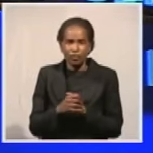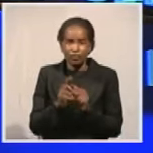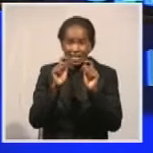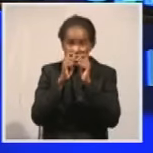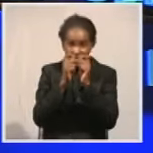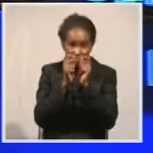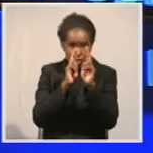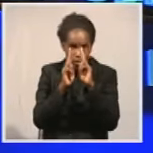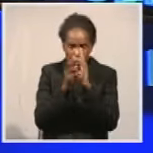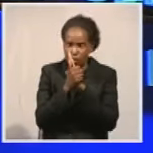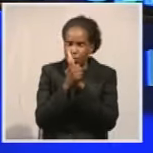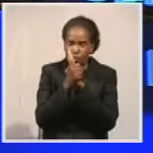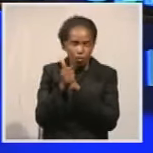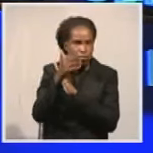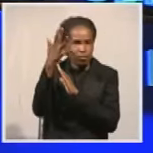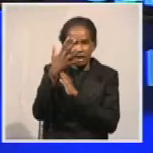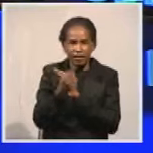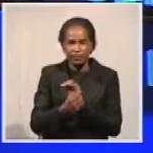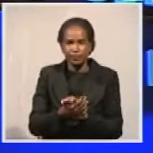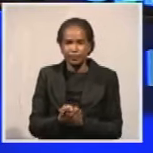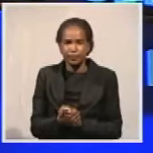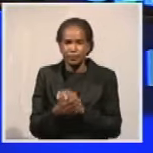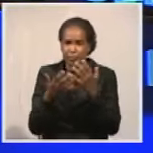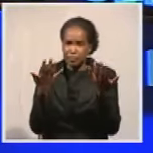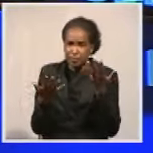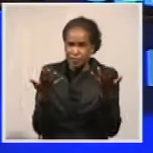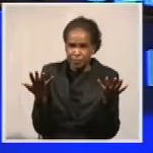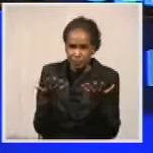team, that where